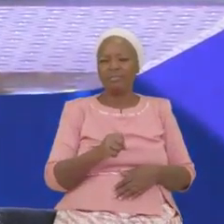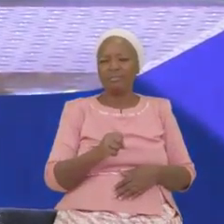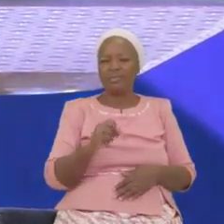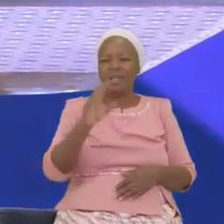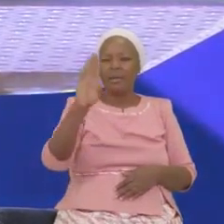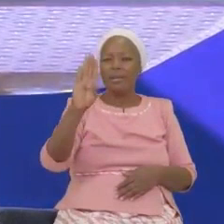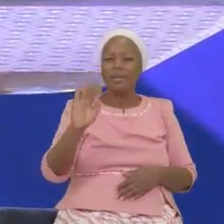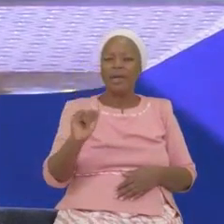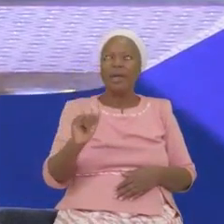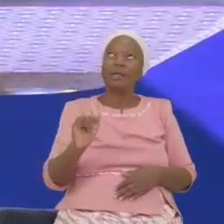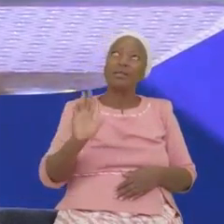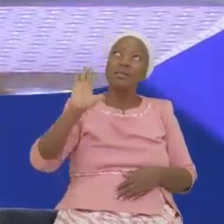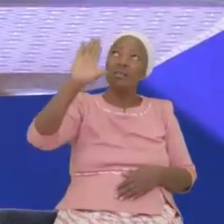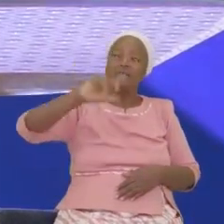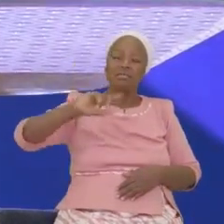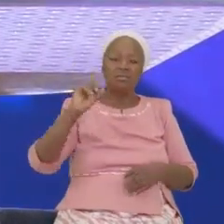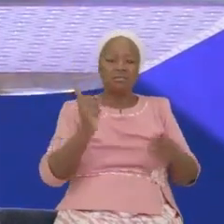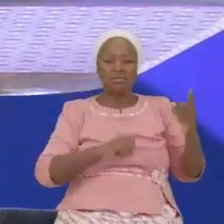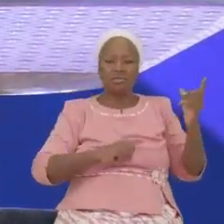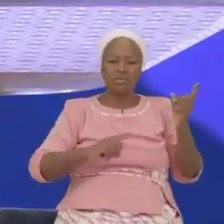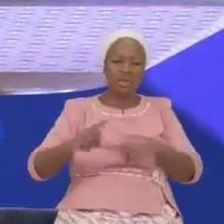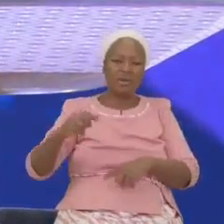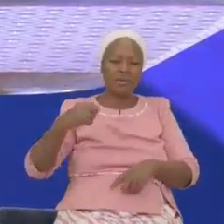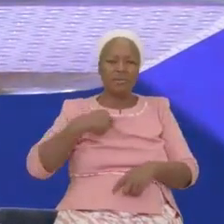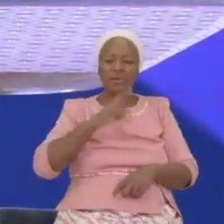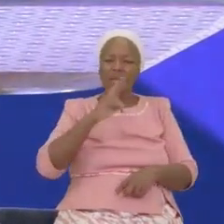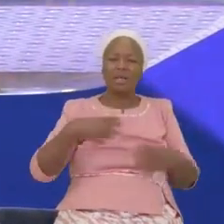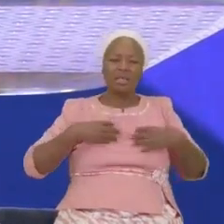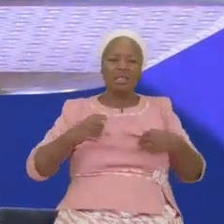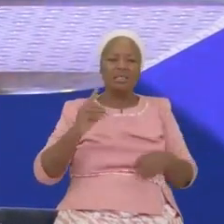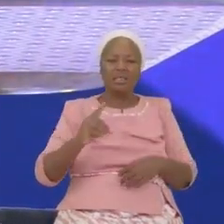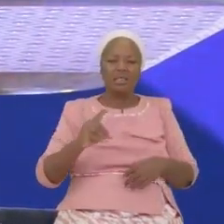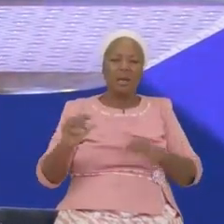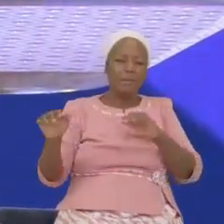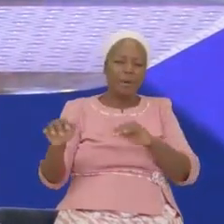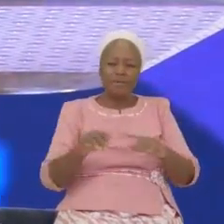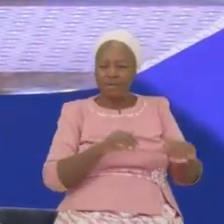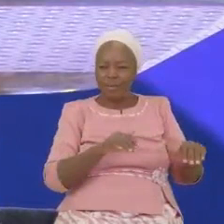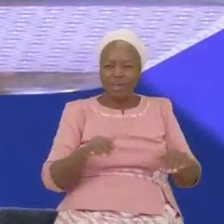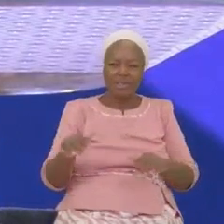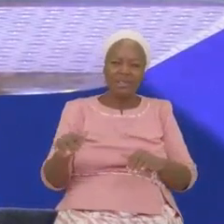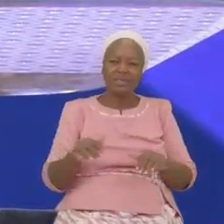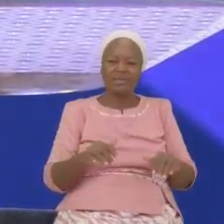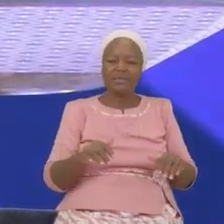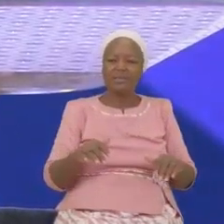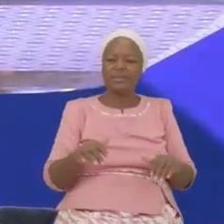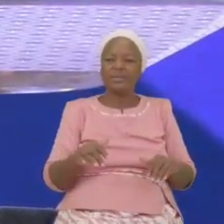By his stripes we're healed. Performance.